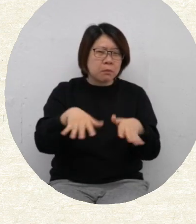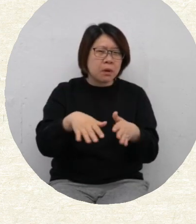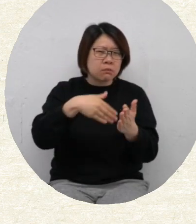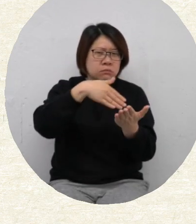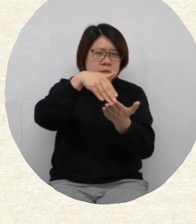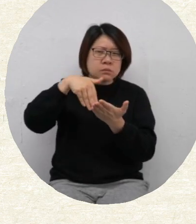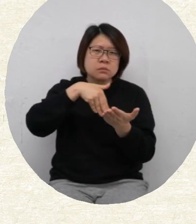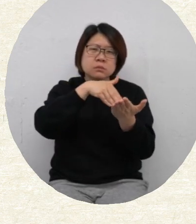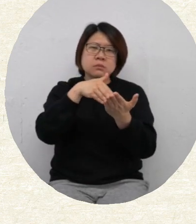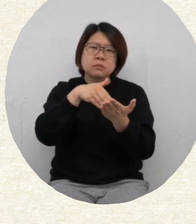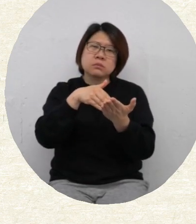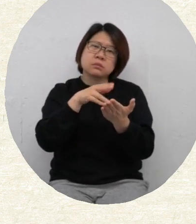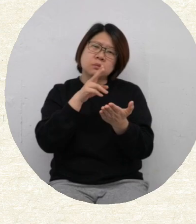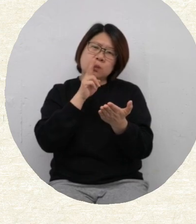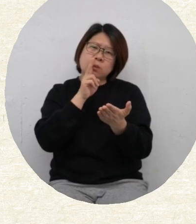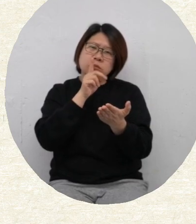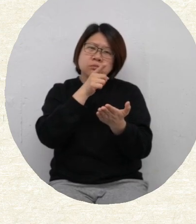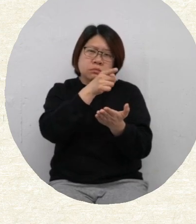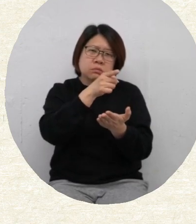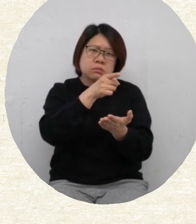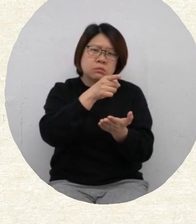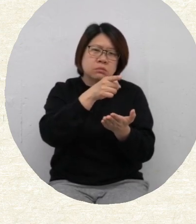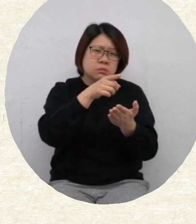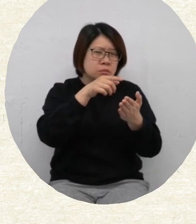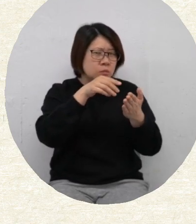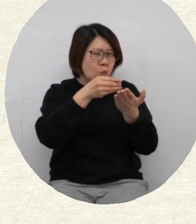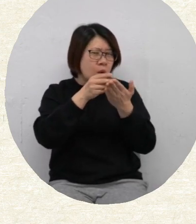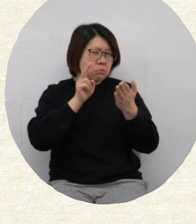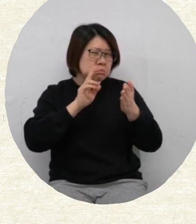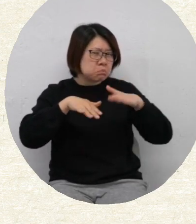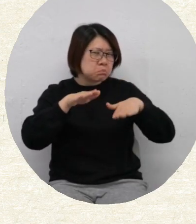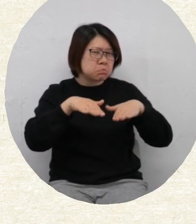chemicals to achieve those effects, which